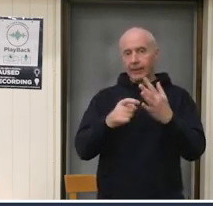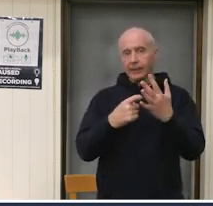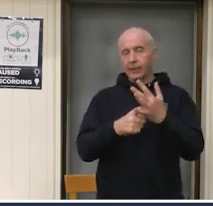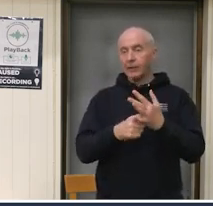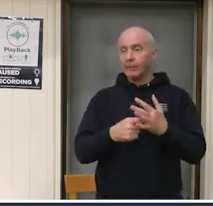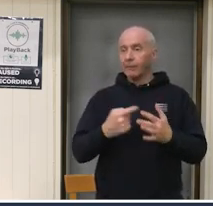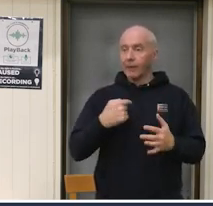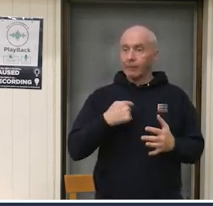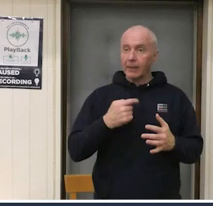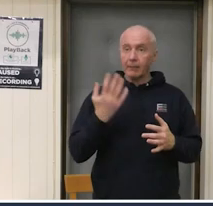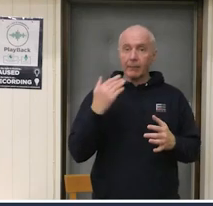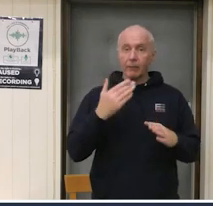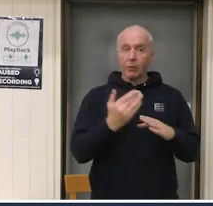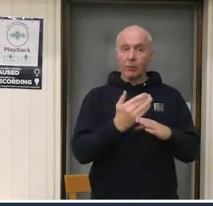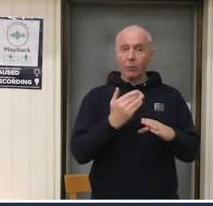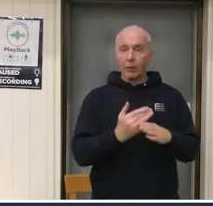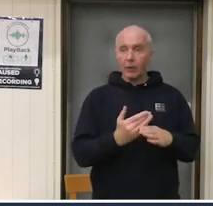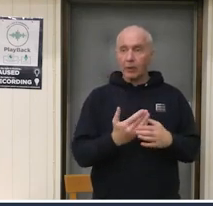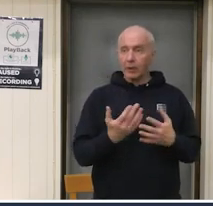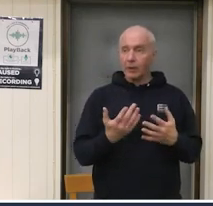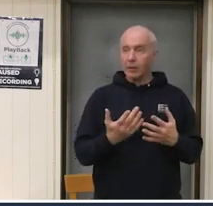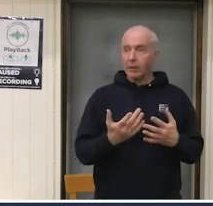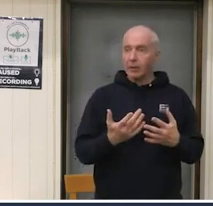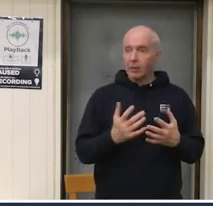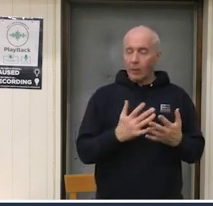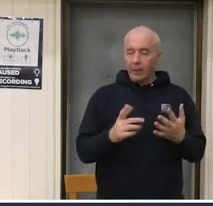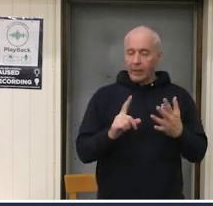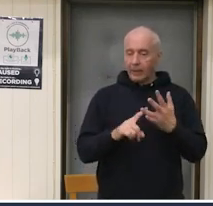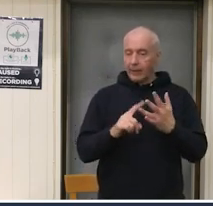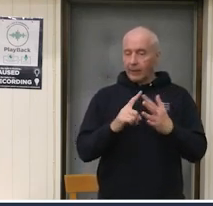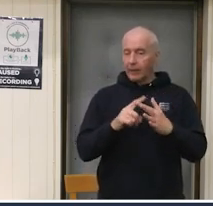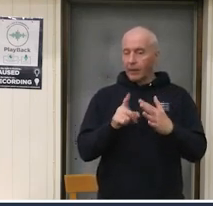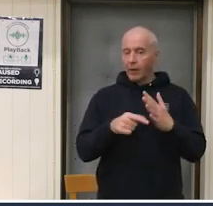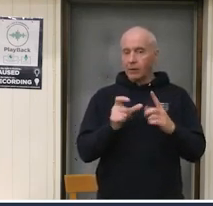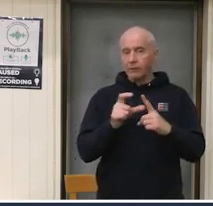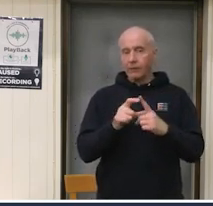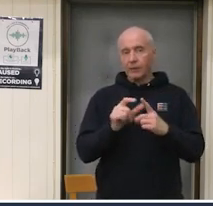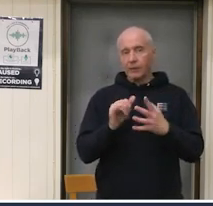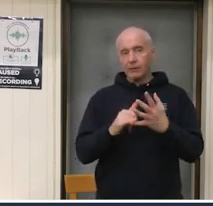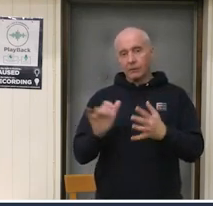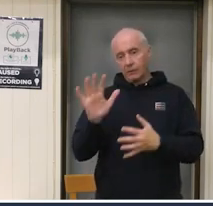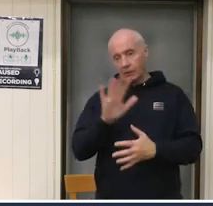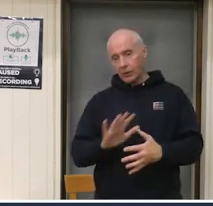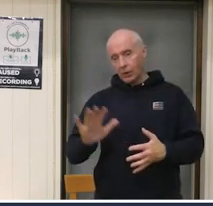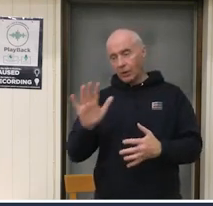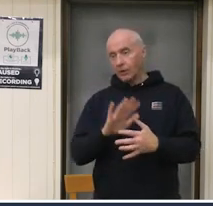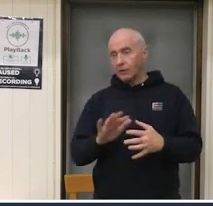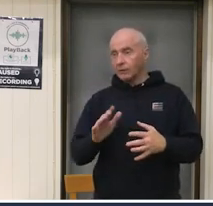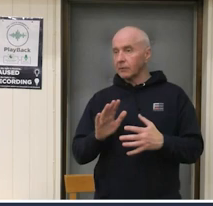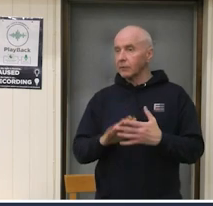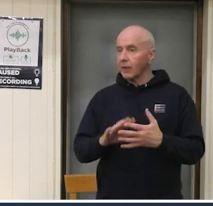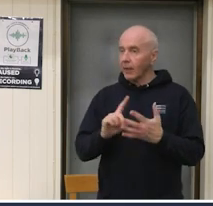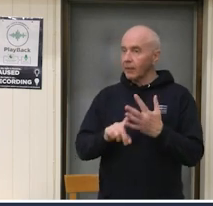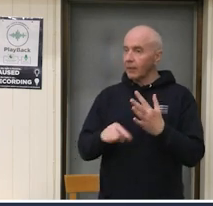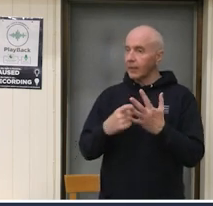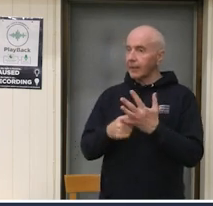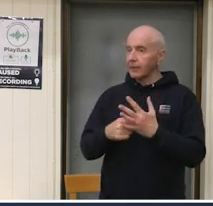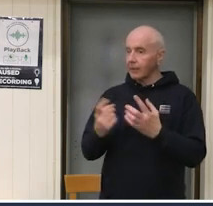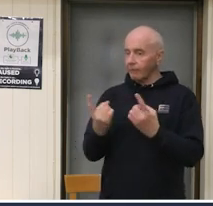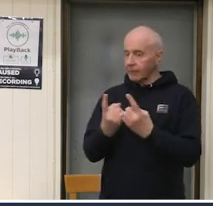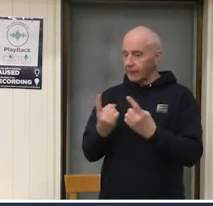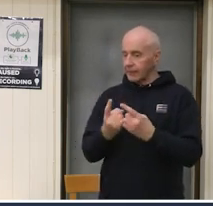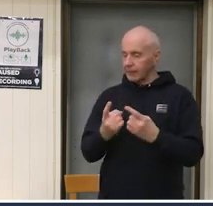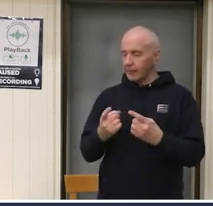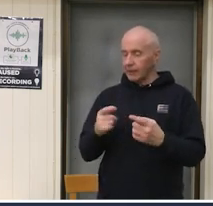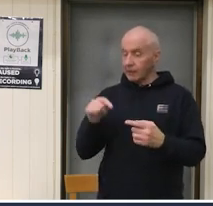Central Laser Facility, which is down in the Rutherford Appleton Lab in Oxfordshire, and I was there for 10 and a half years before coming to York,